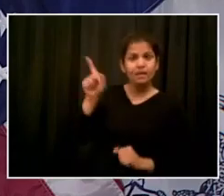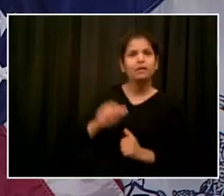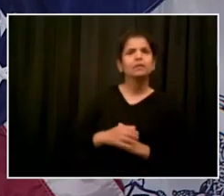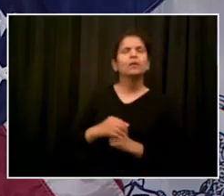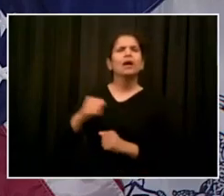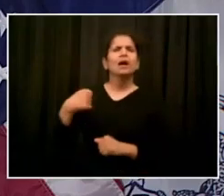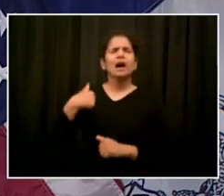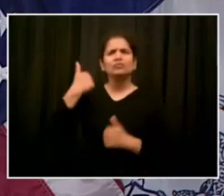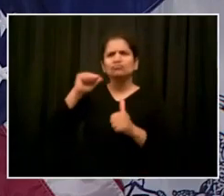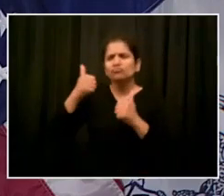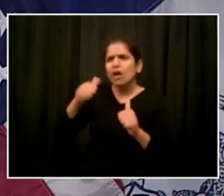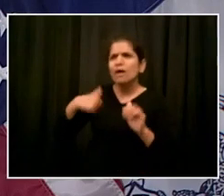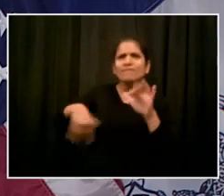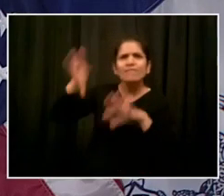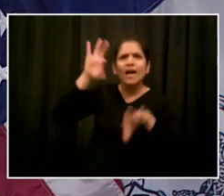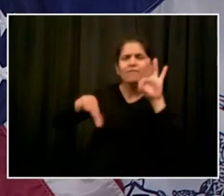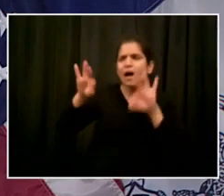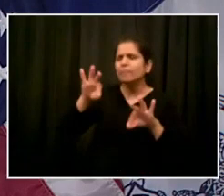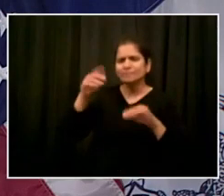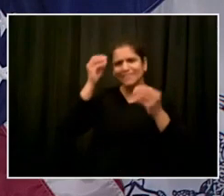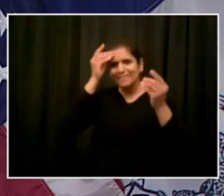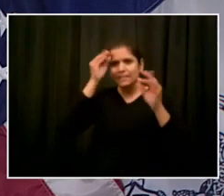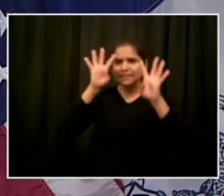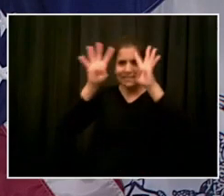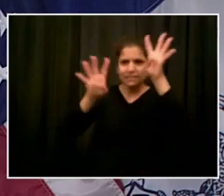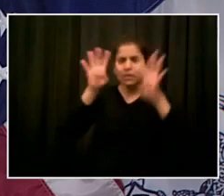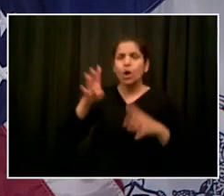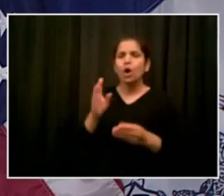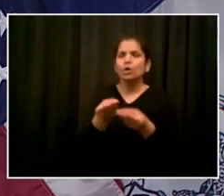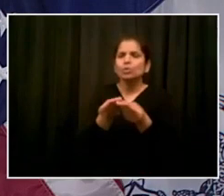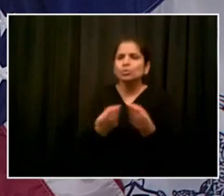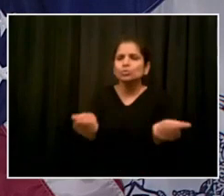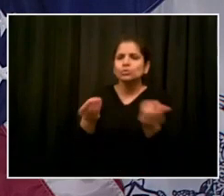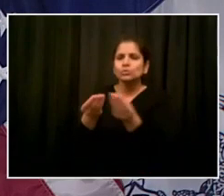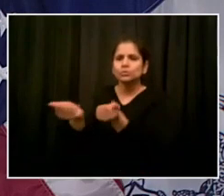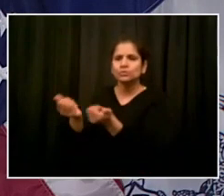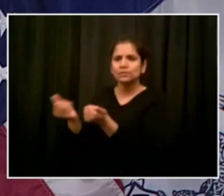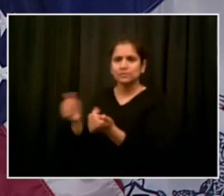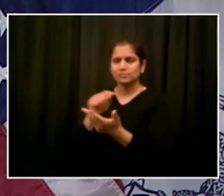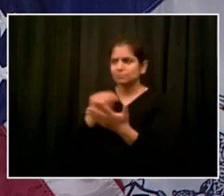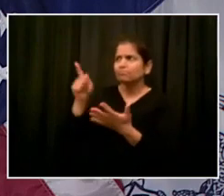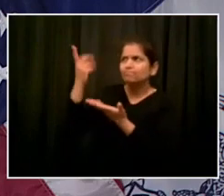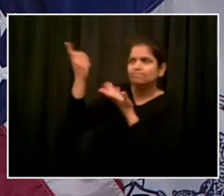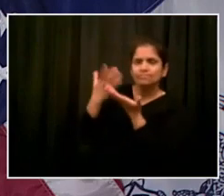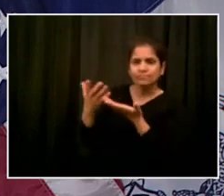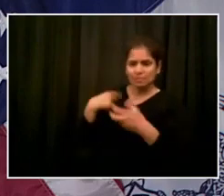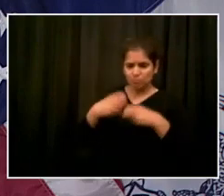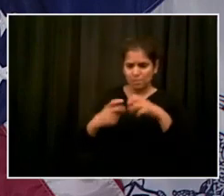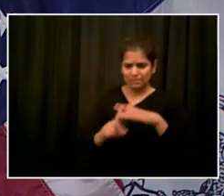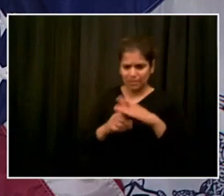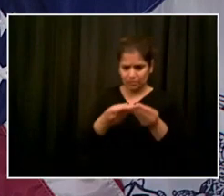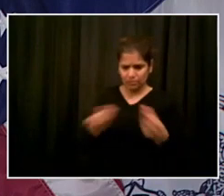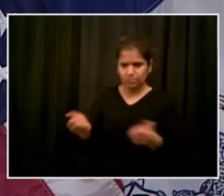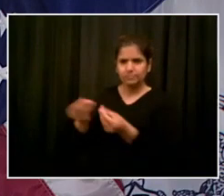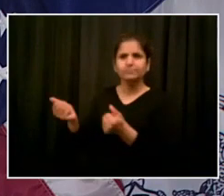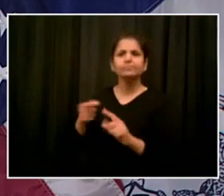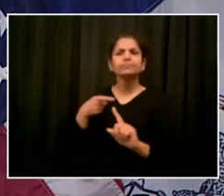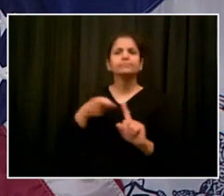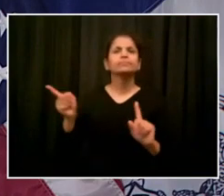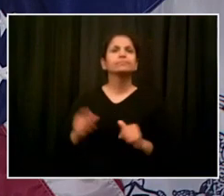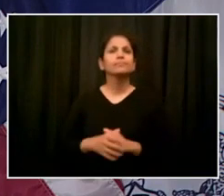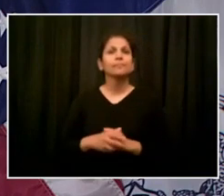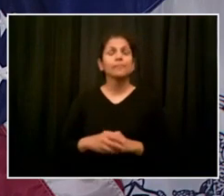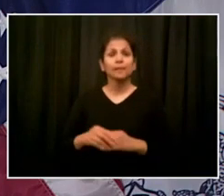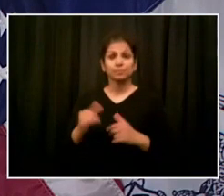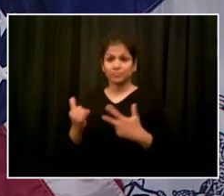conversations, we'll get something done during the month of June. On this horrible, just very, very